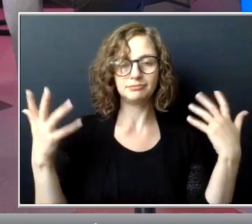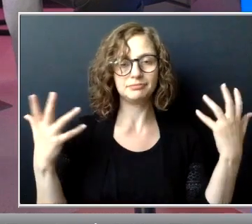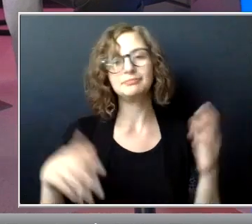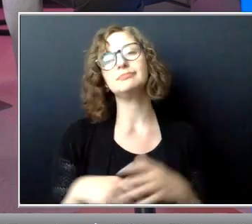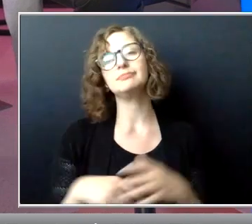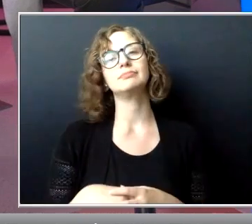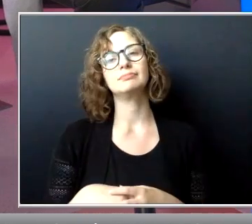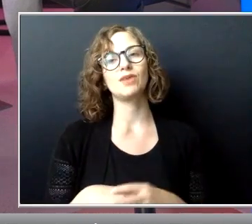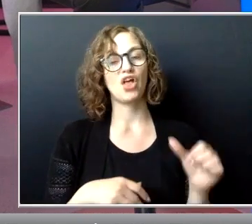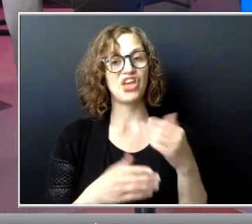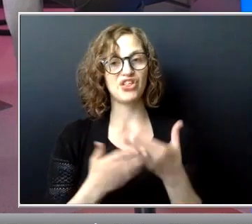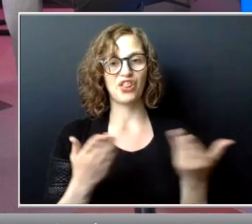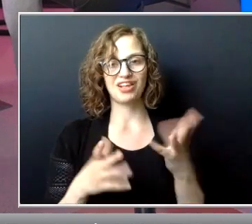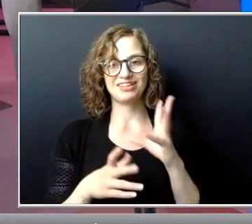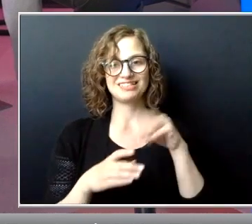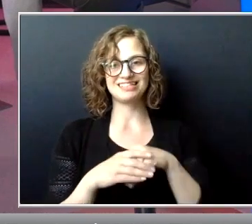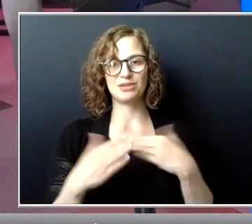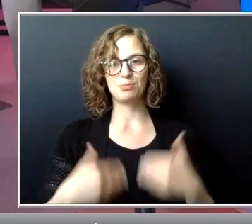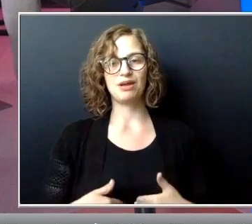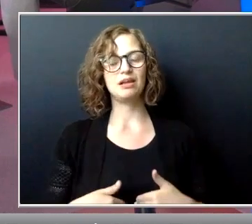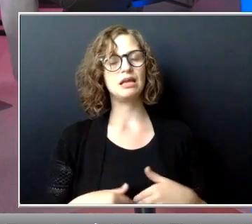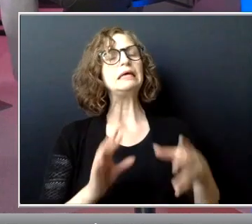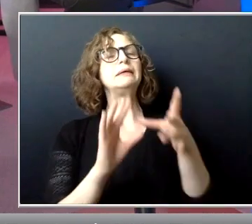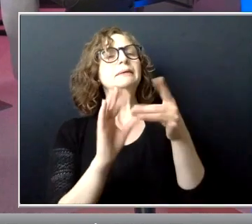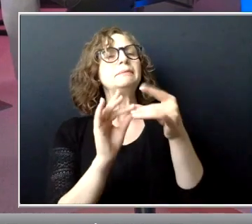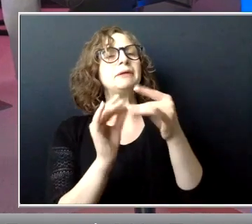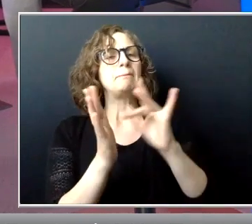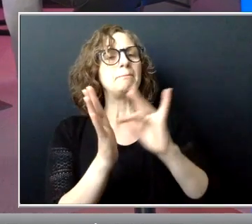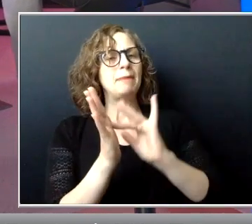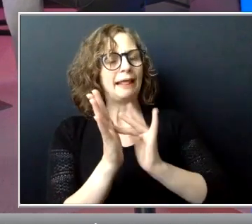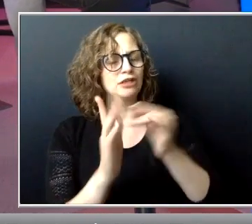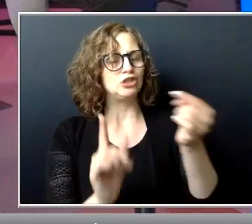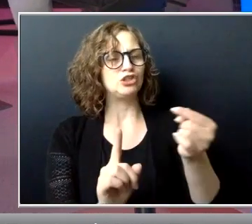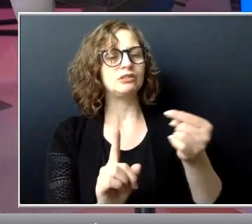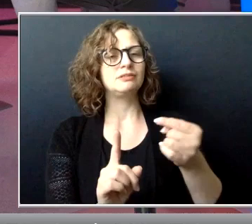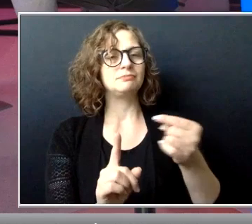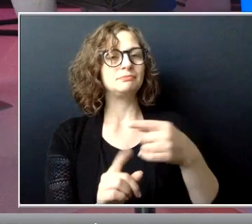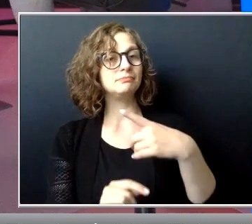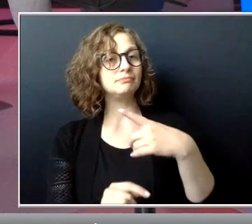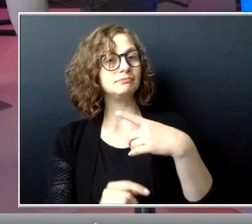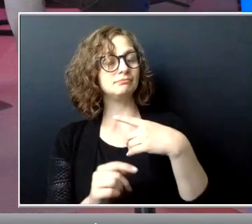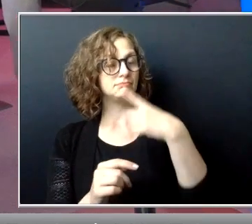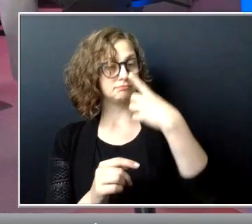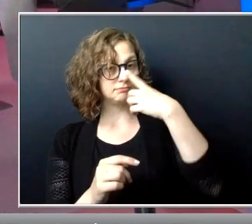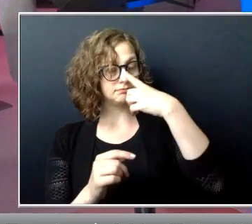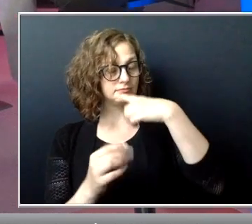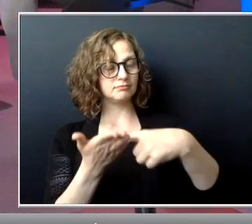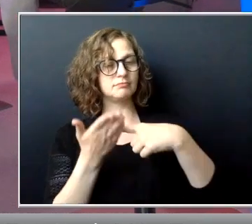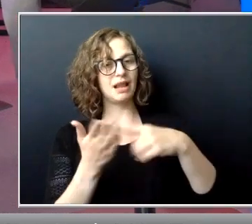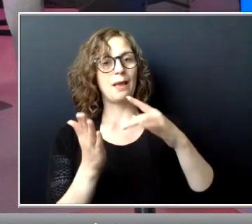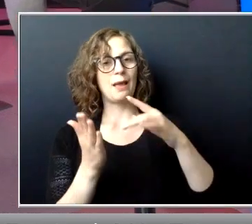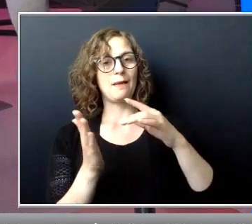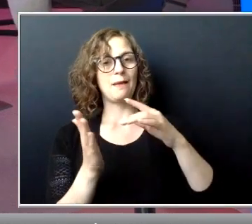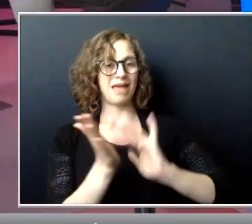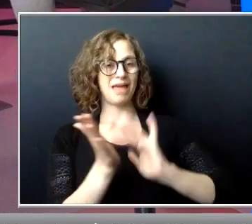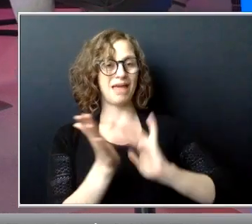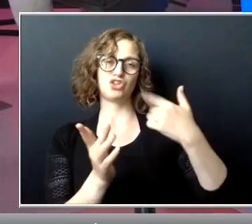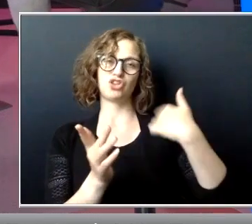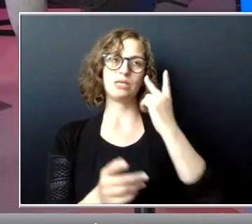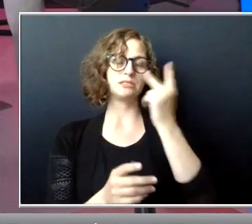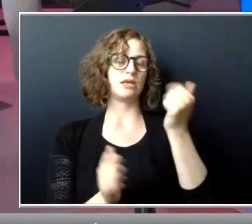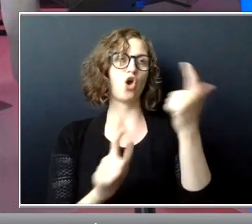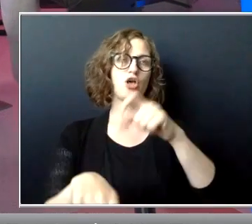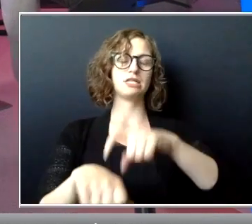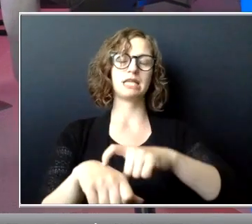speaking of medications, let's get to the medications that have been in the news so much, Dr. Tilden. We hear about things